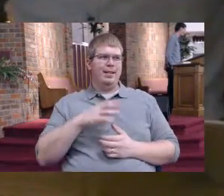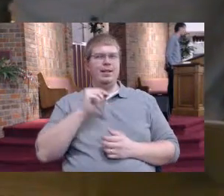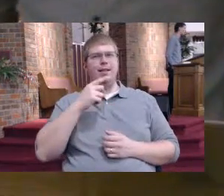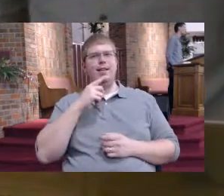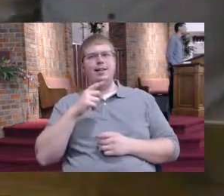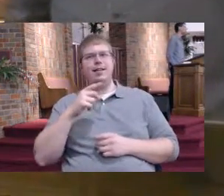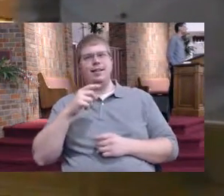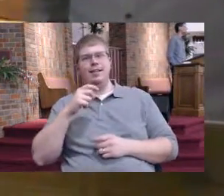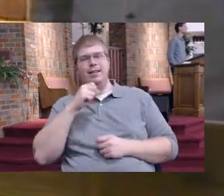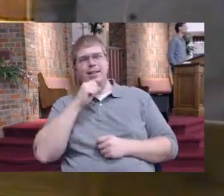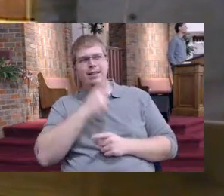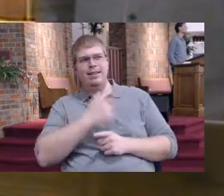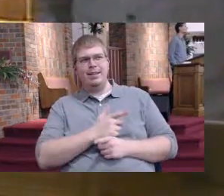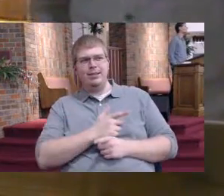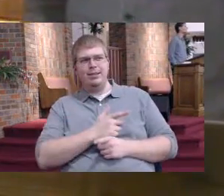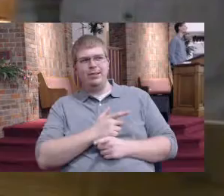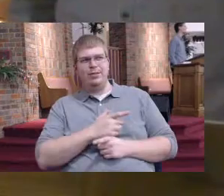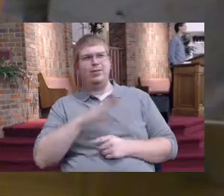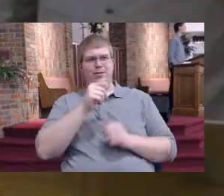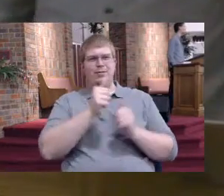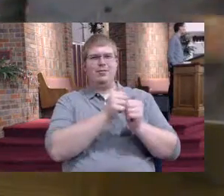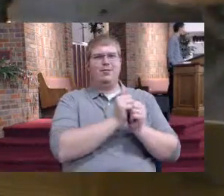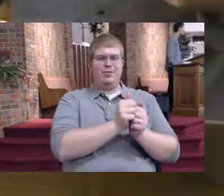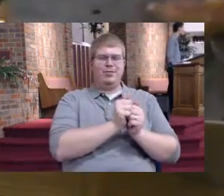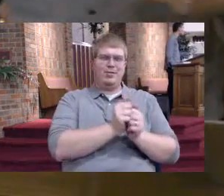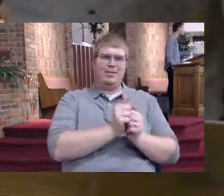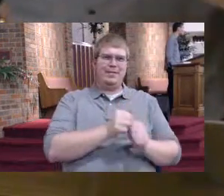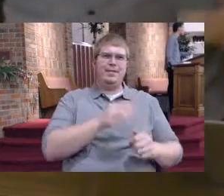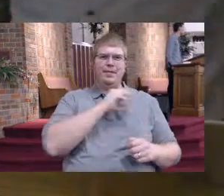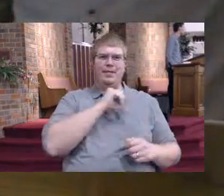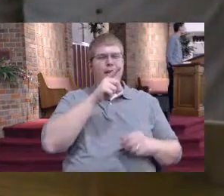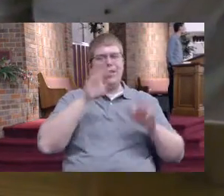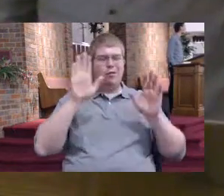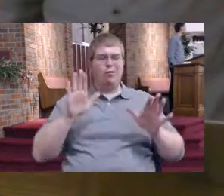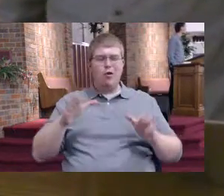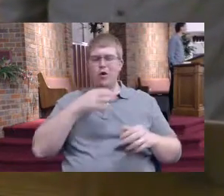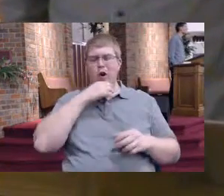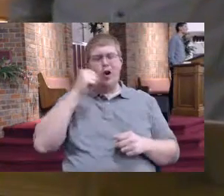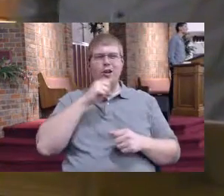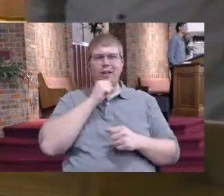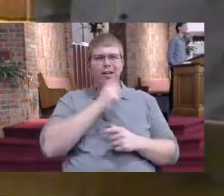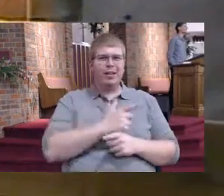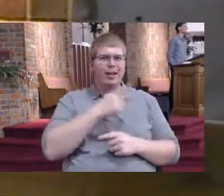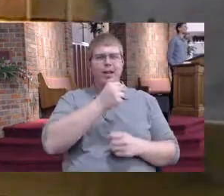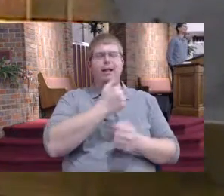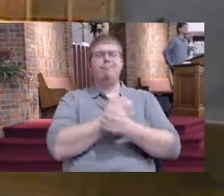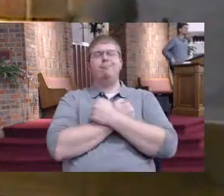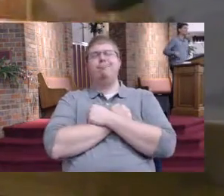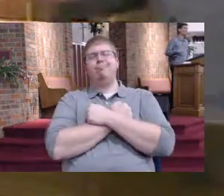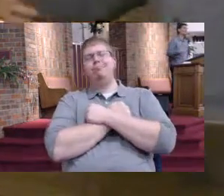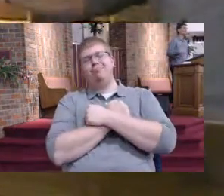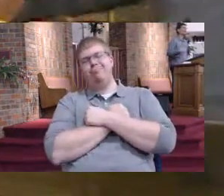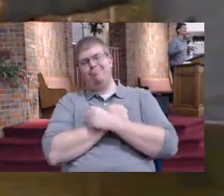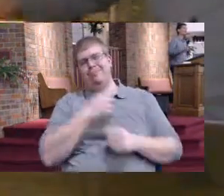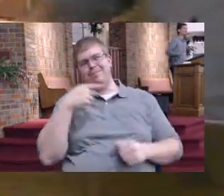She is just a great older sister to him, and in return, he just adores his older sister, and he's getting to the point now where he's been walking